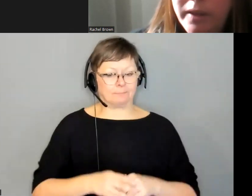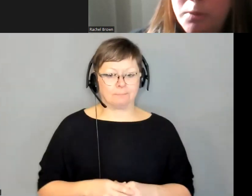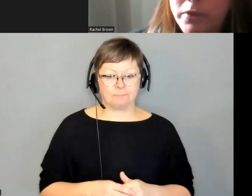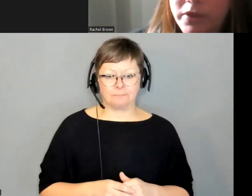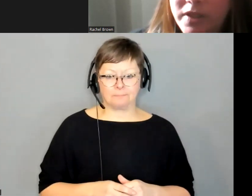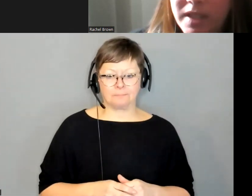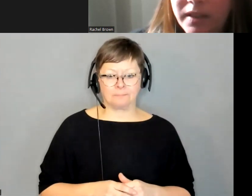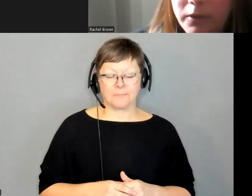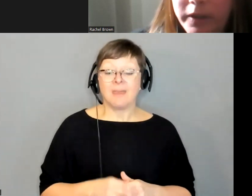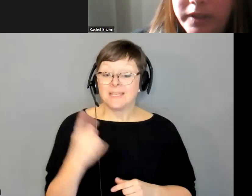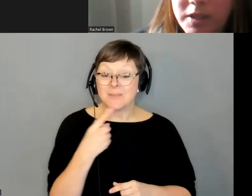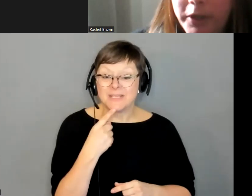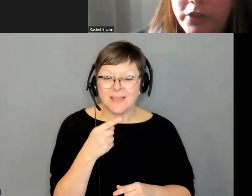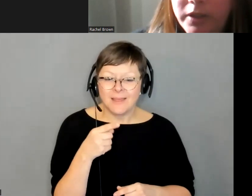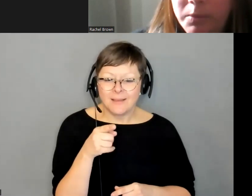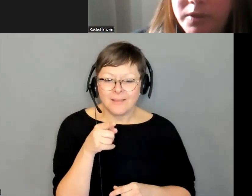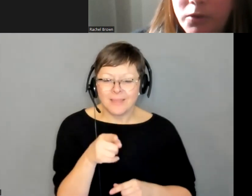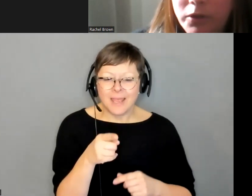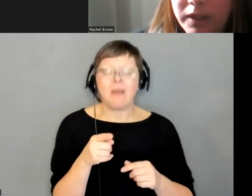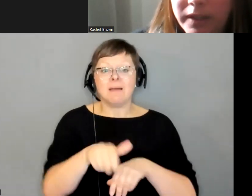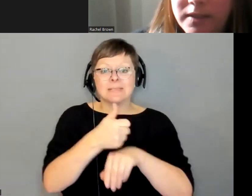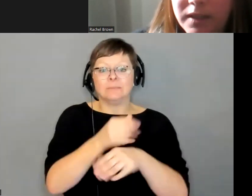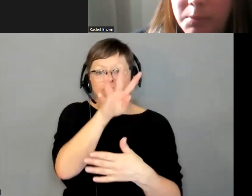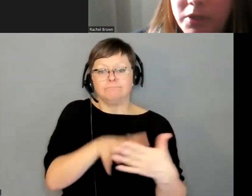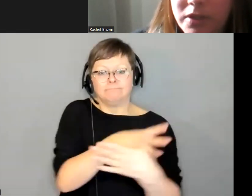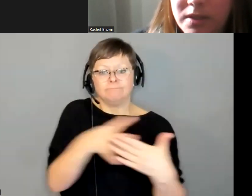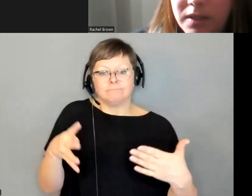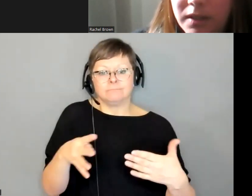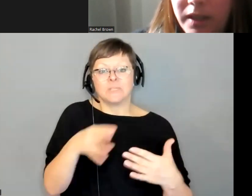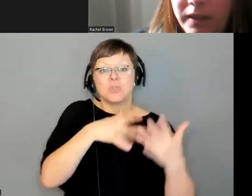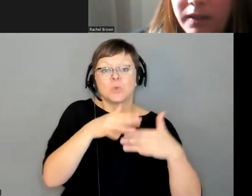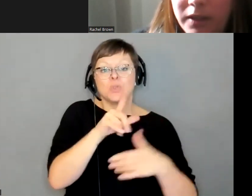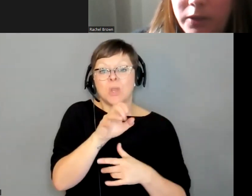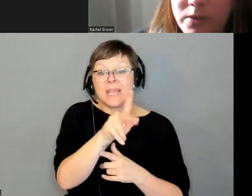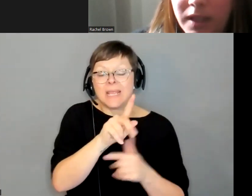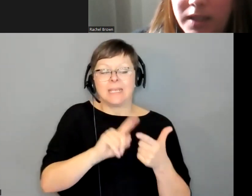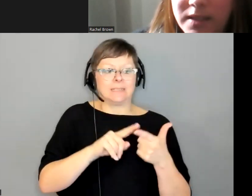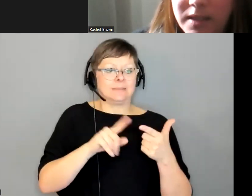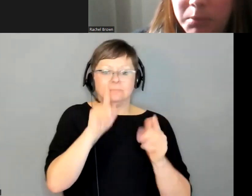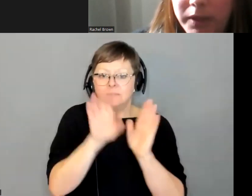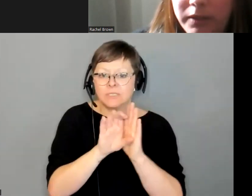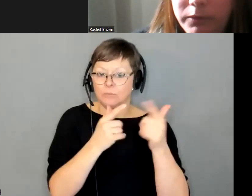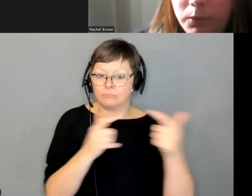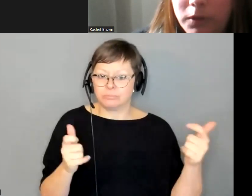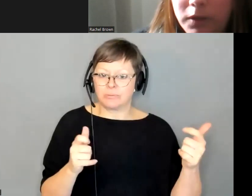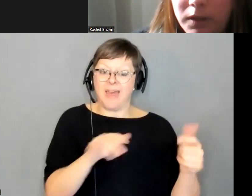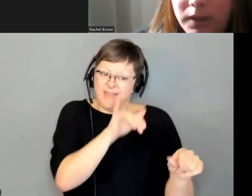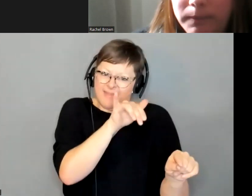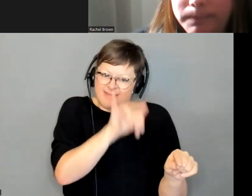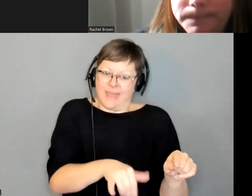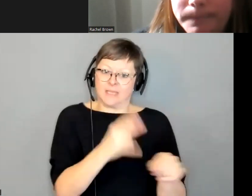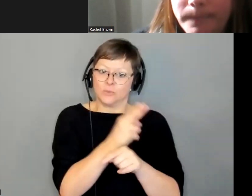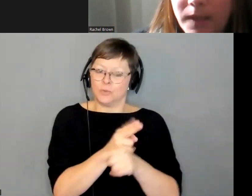Yeah, another person just said that they created a spreadsheet with social links and images, and they use that as a template for